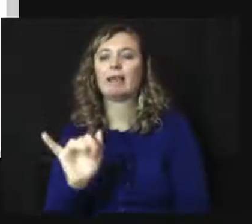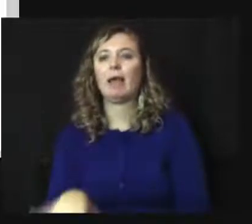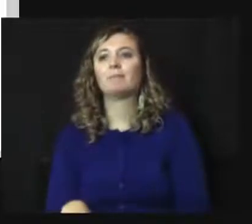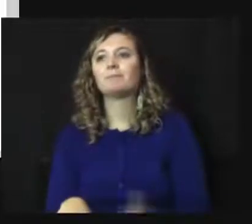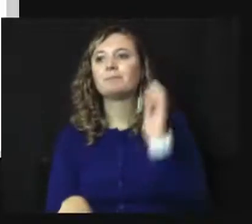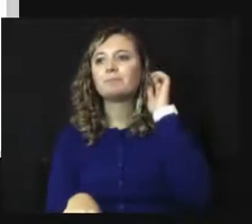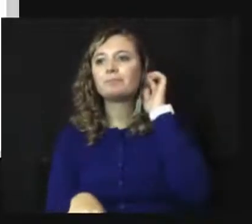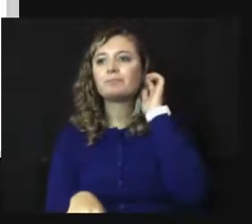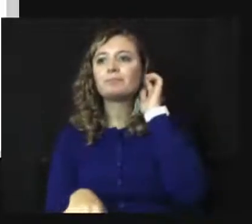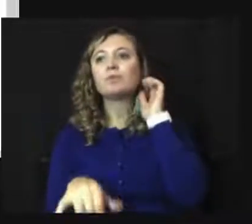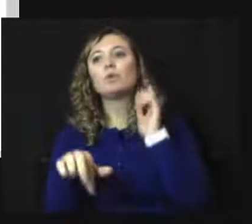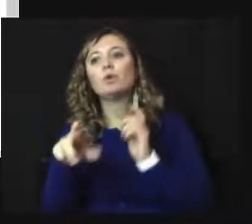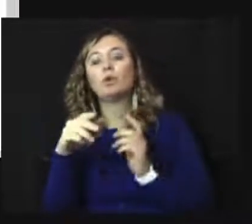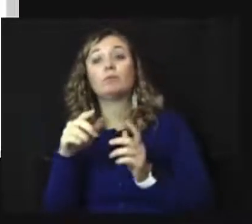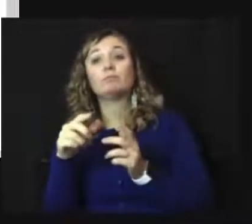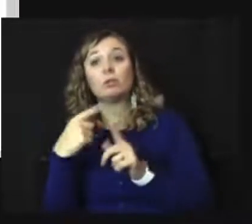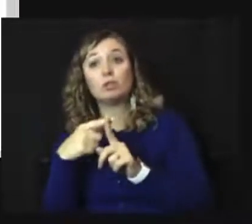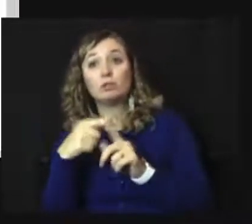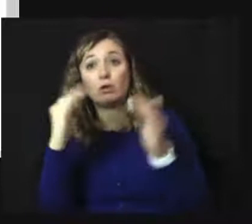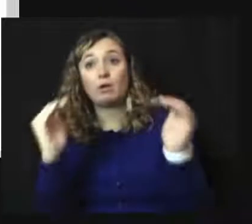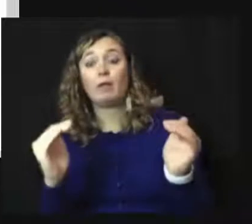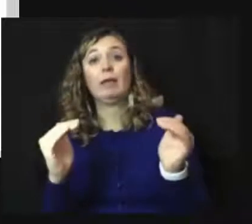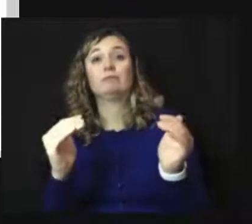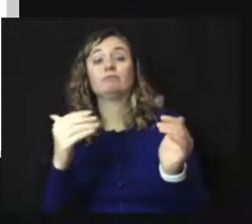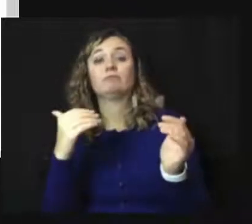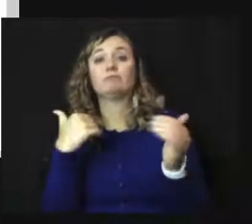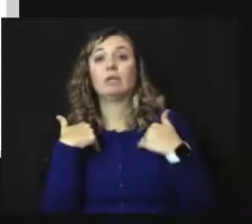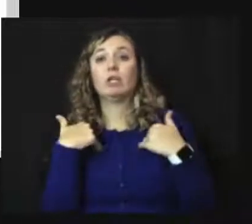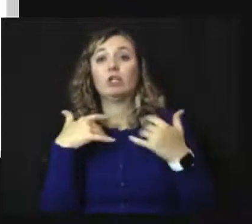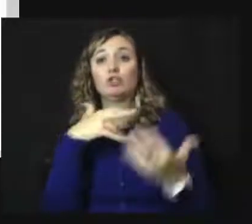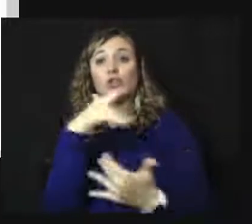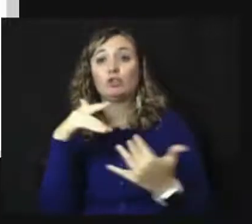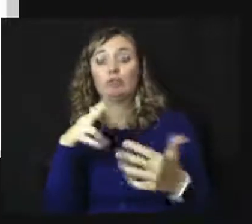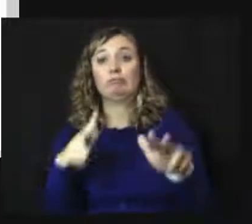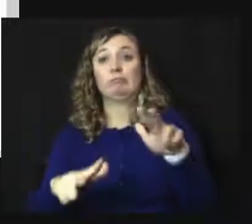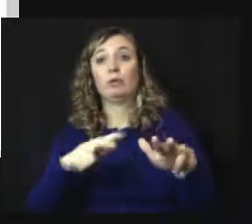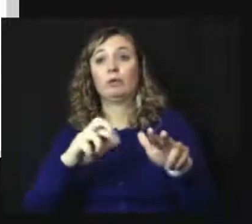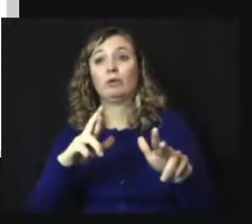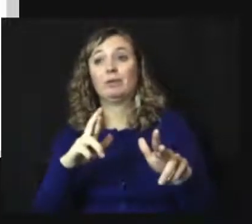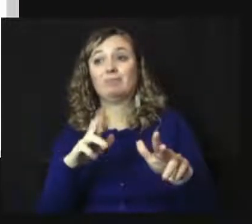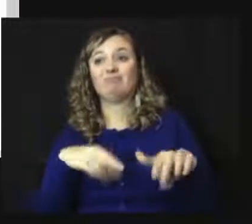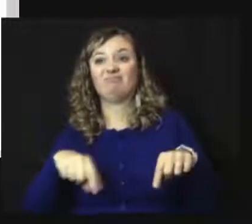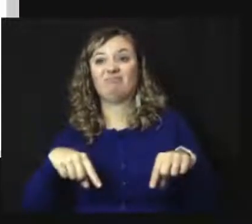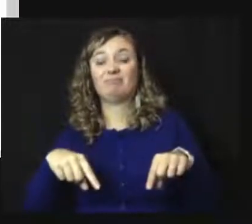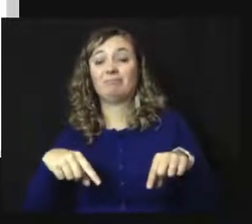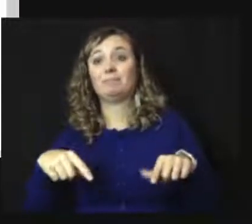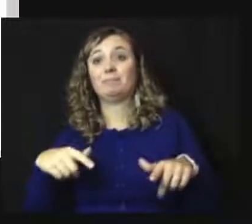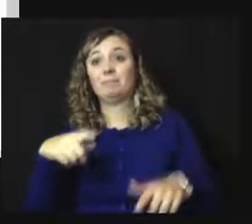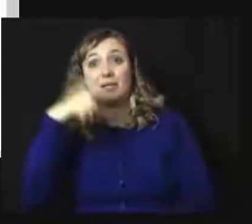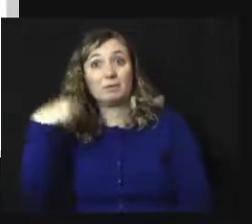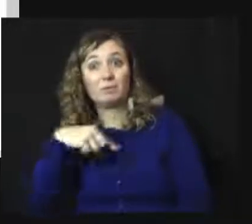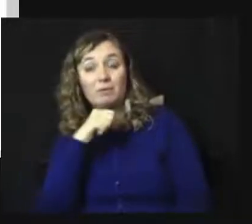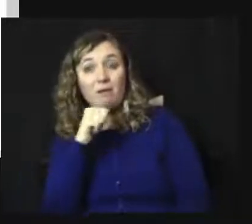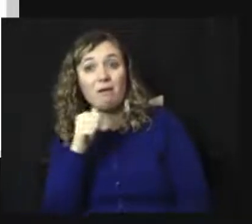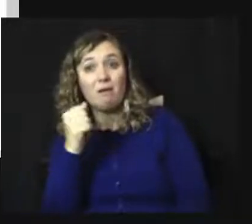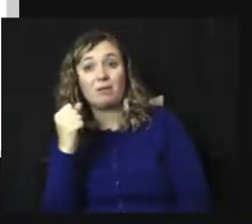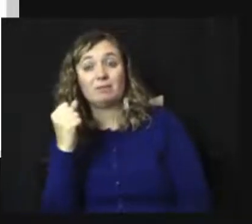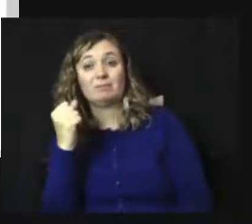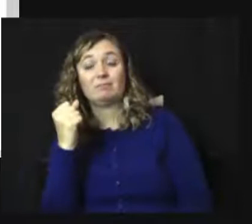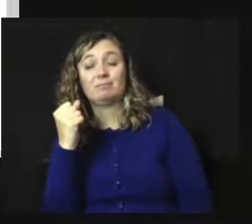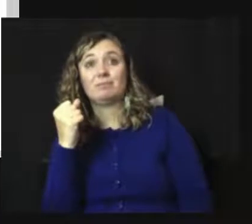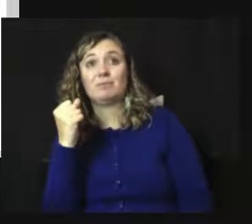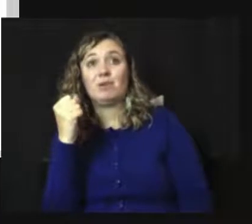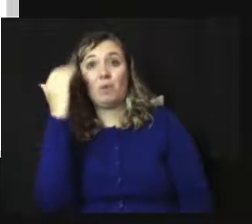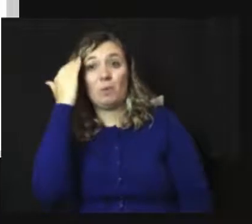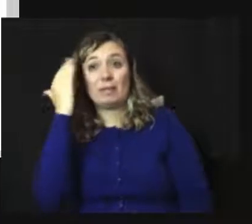like, I don't know what to expect. I don't understand what's going on in the space. And then one